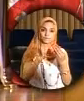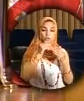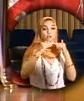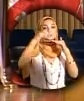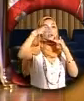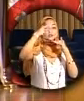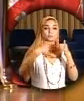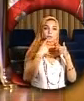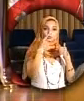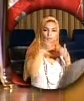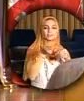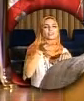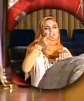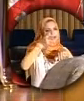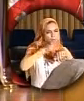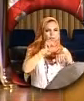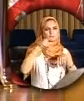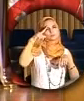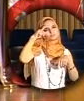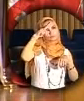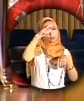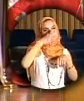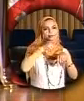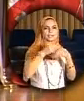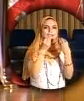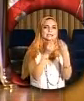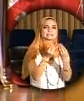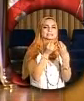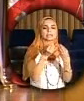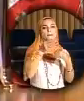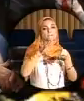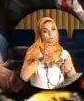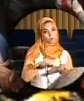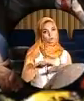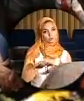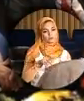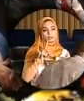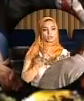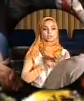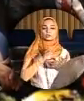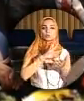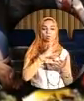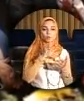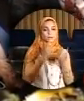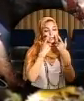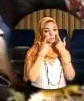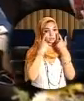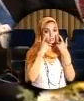address in order to maximize the impact of our endeavors. We still have a very long road